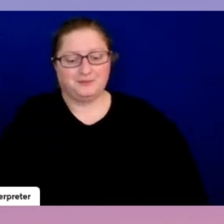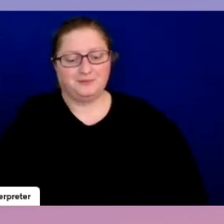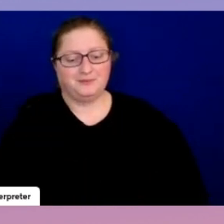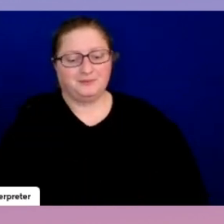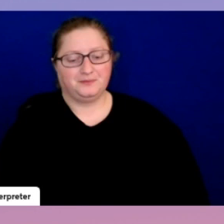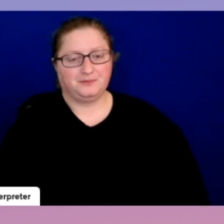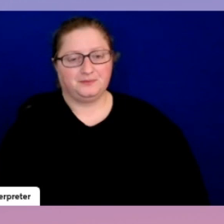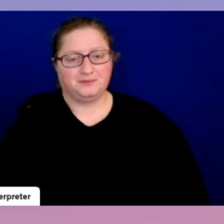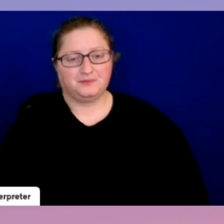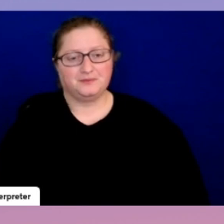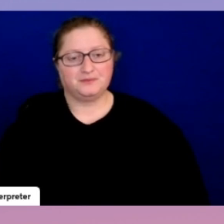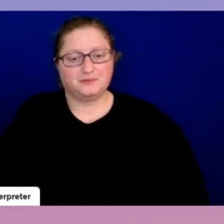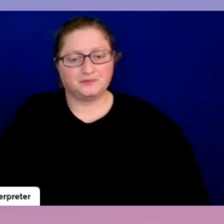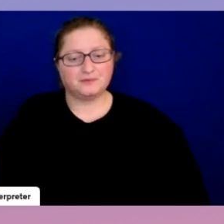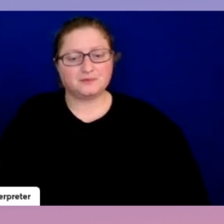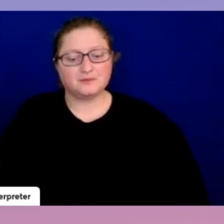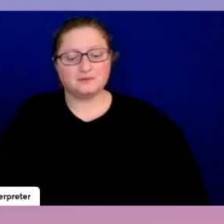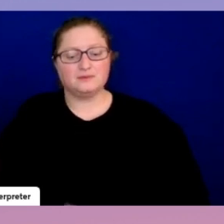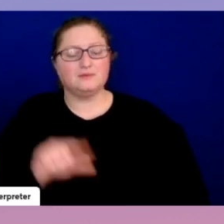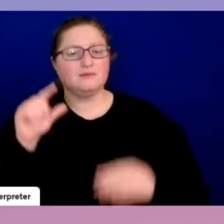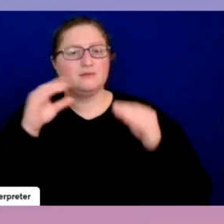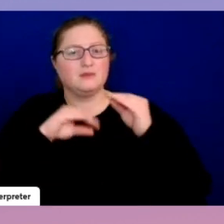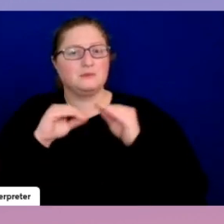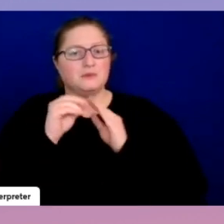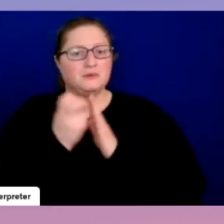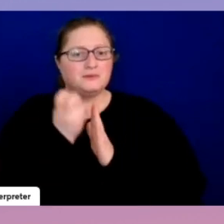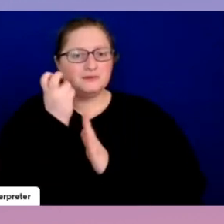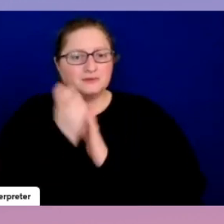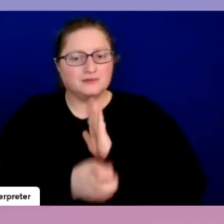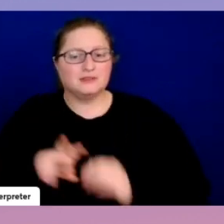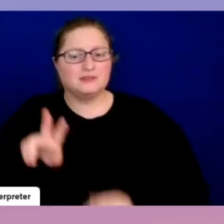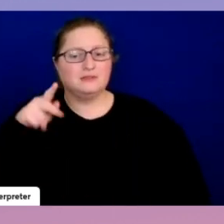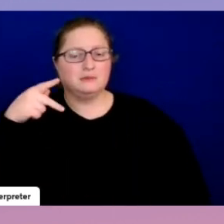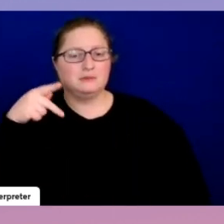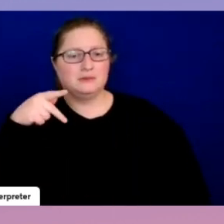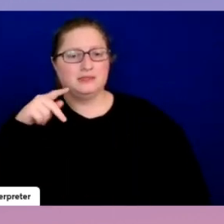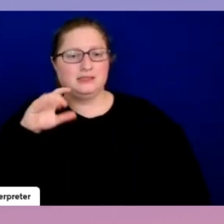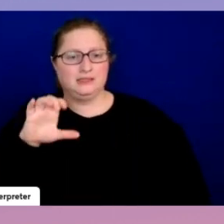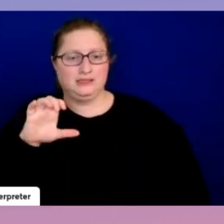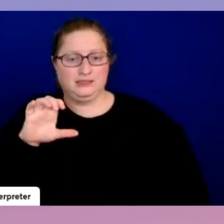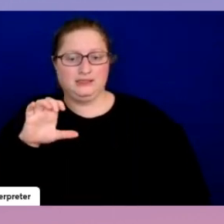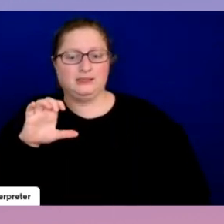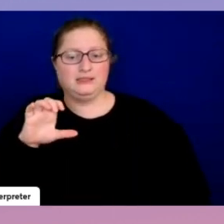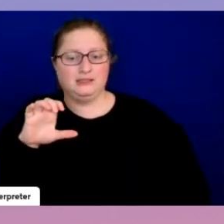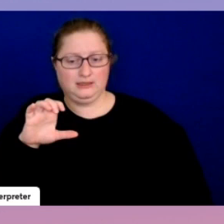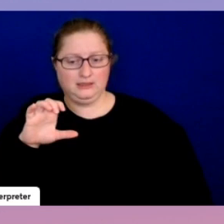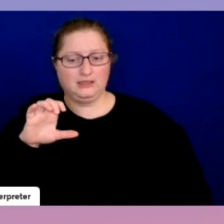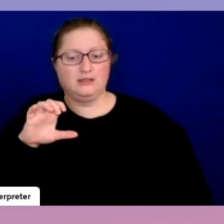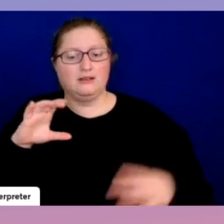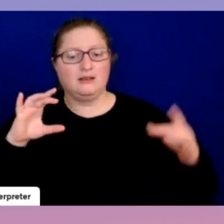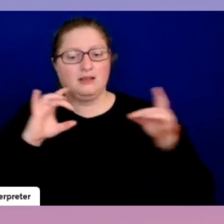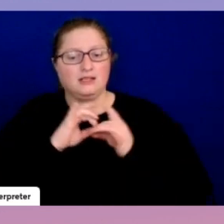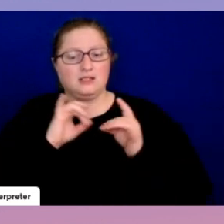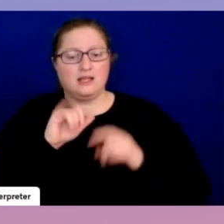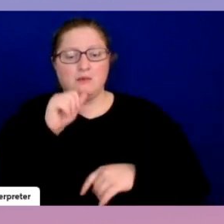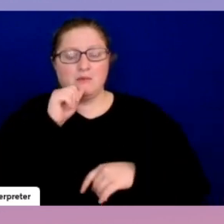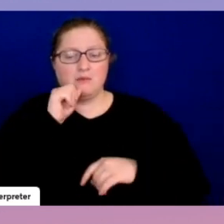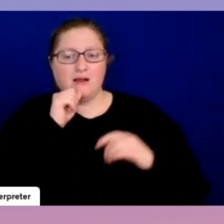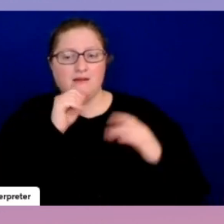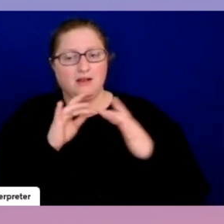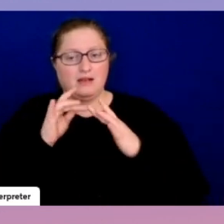Diving a little bit deeper, the VPC peering connection requires the private network we are creating above this,